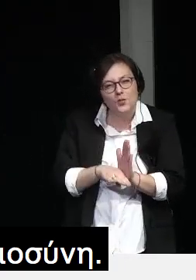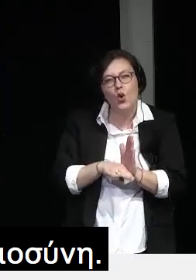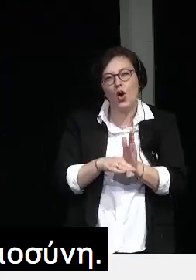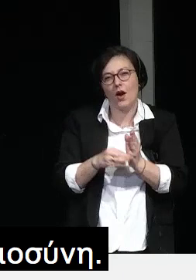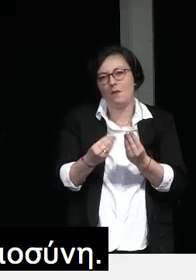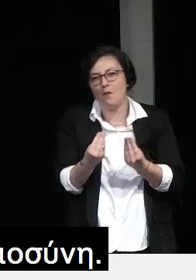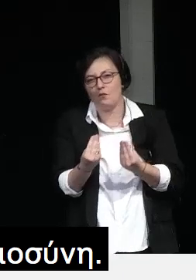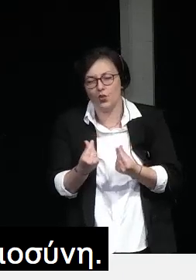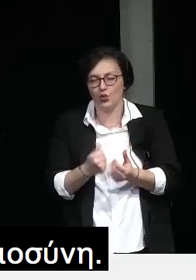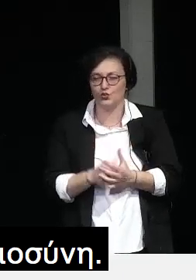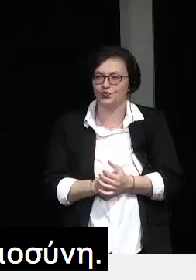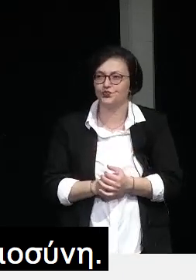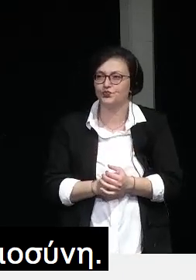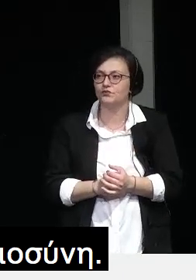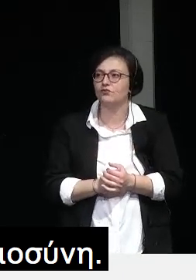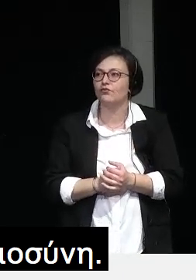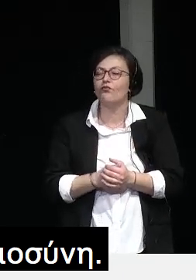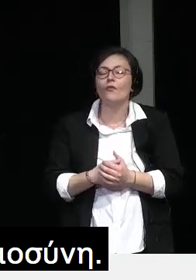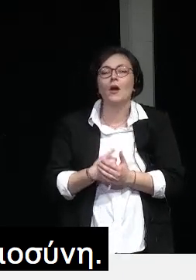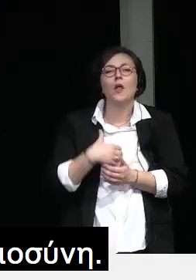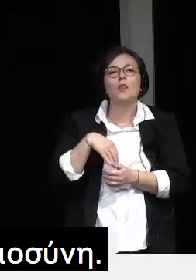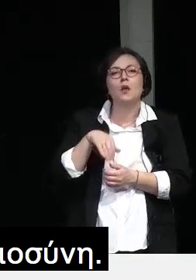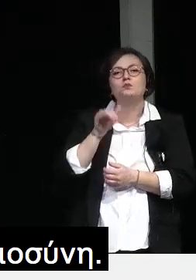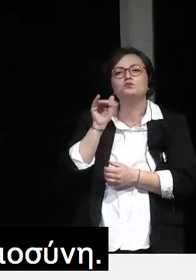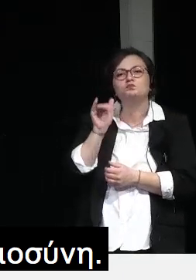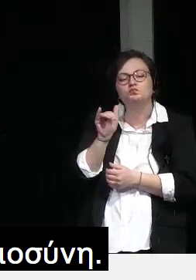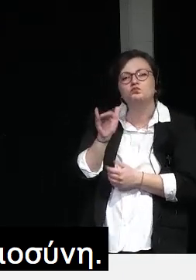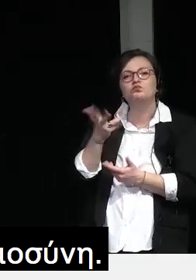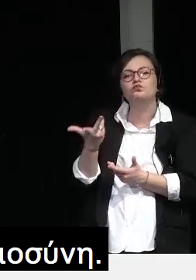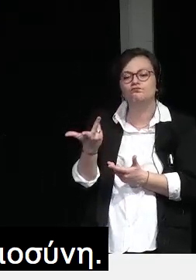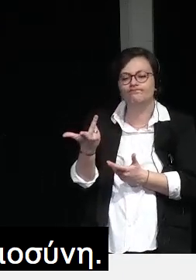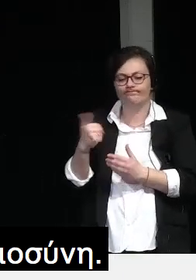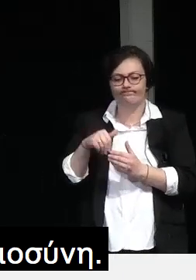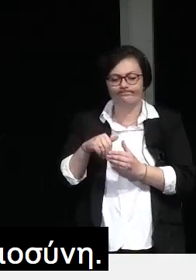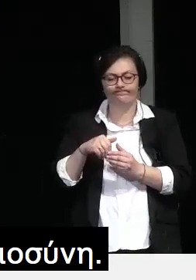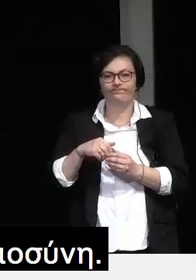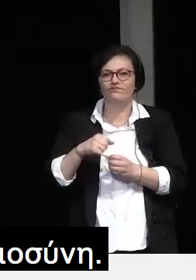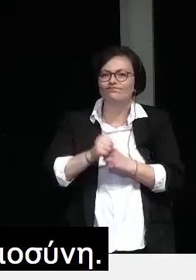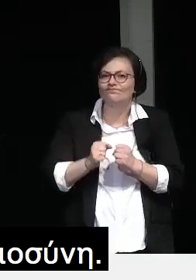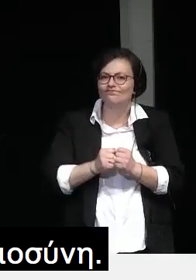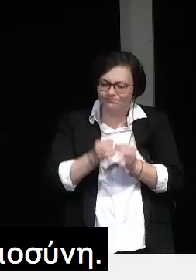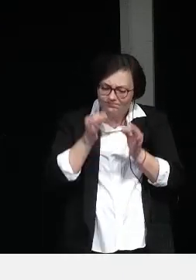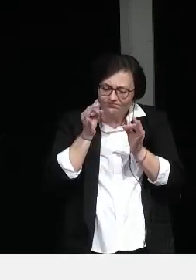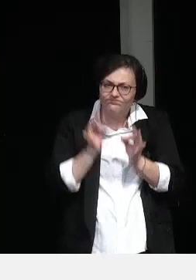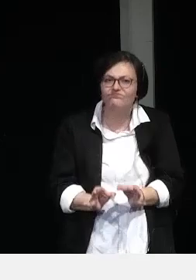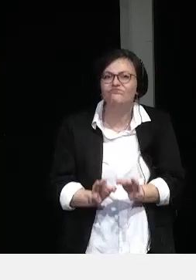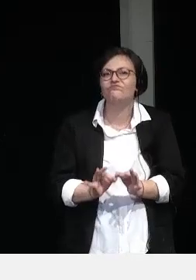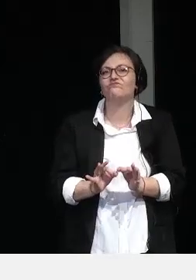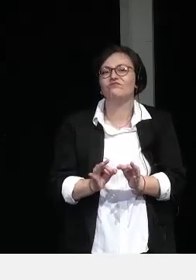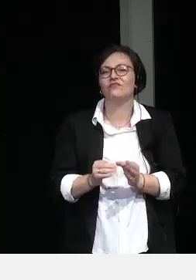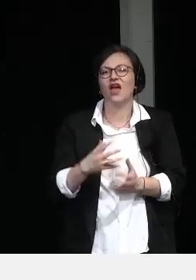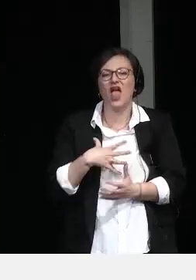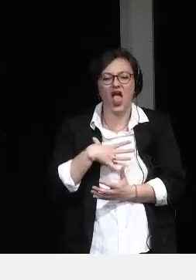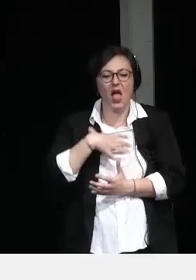so crucial and very fragile when we're talking about restorative justice.